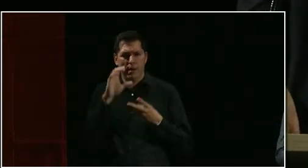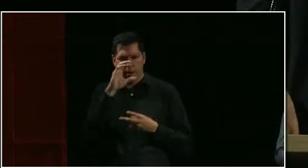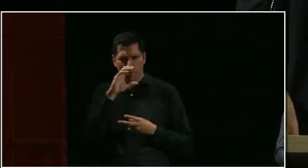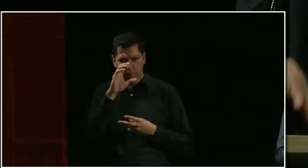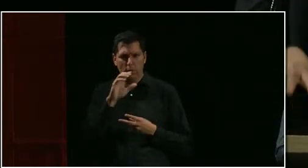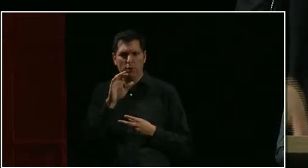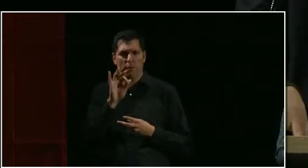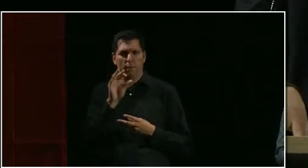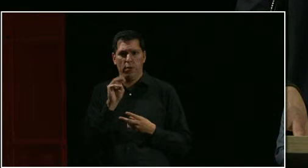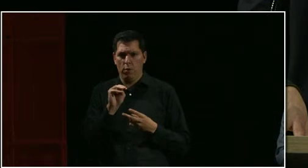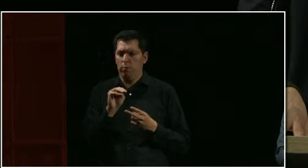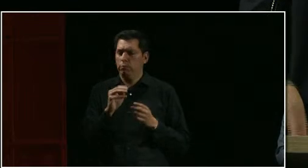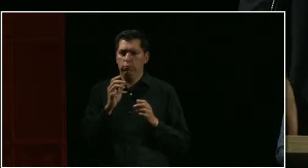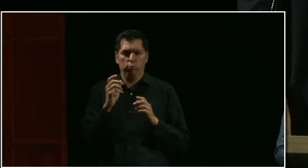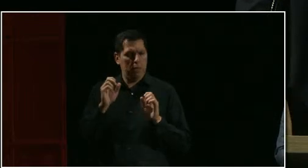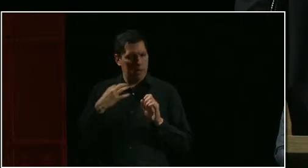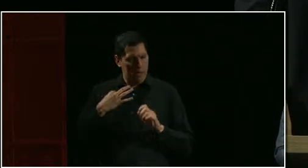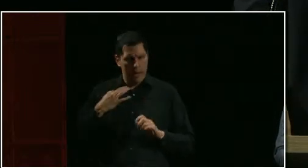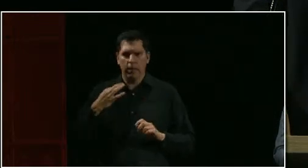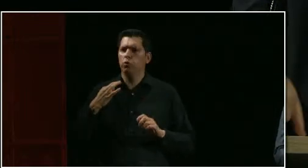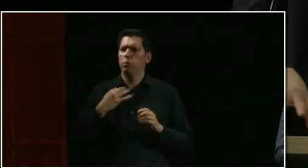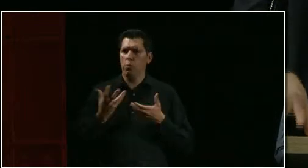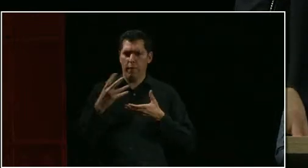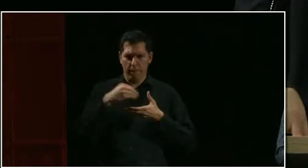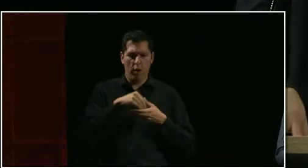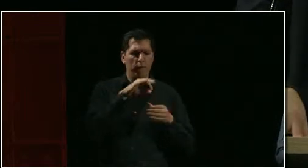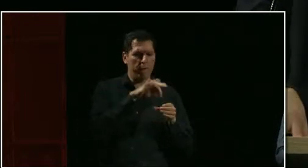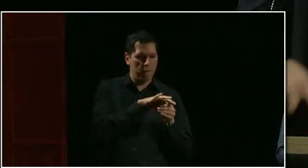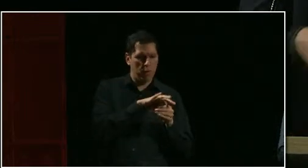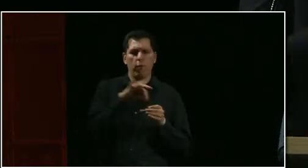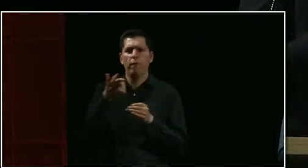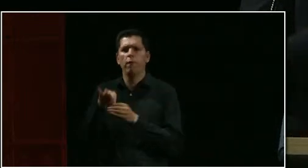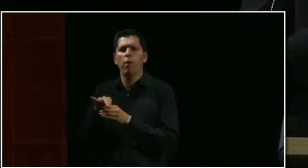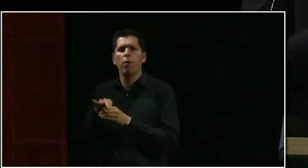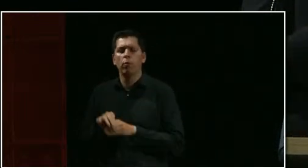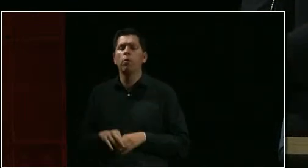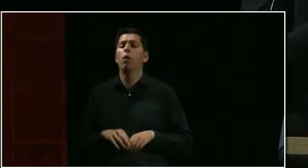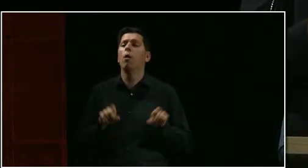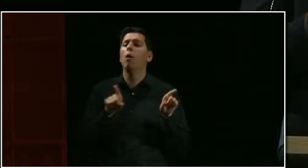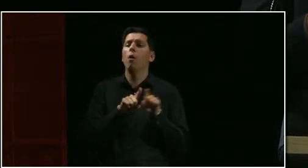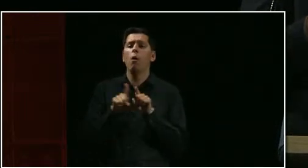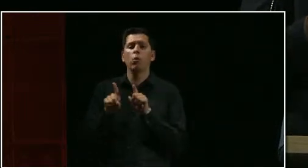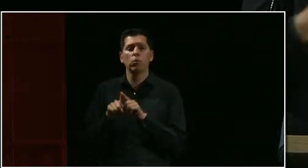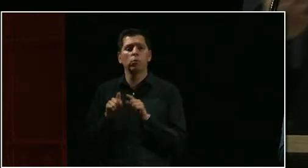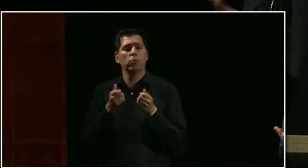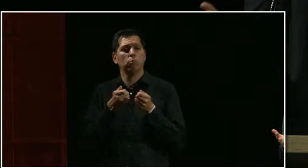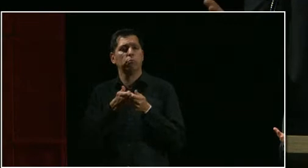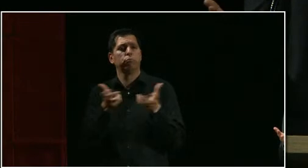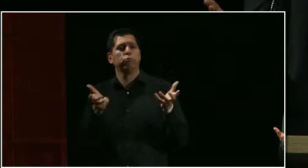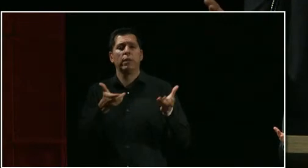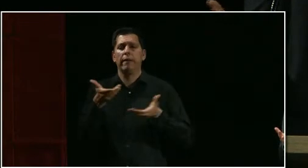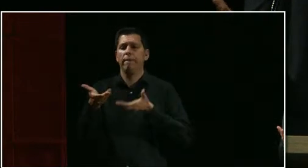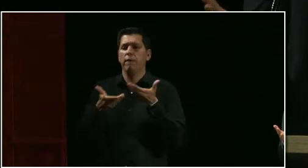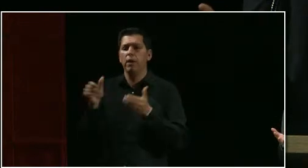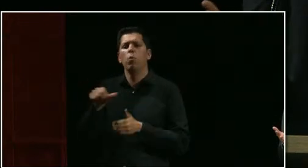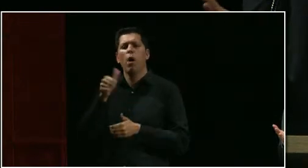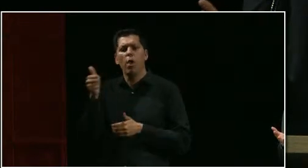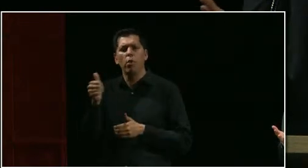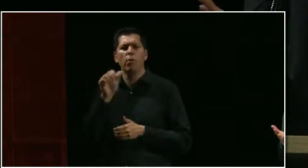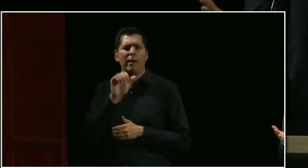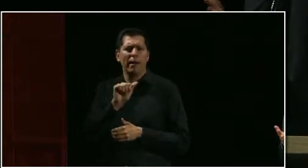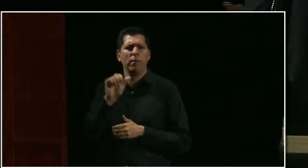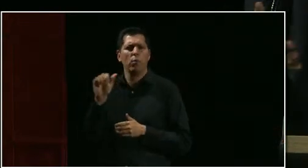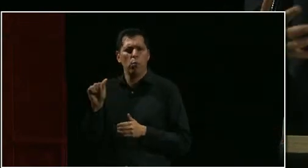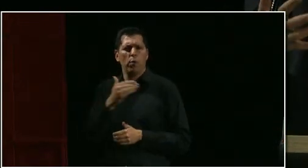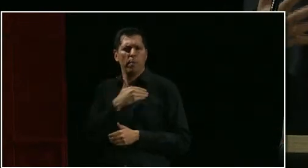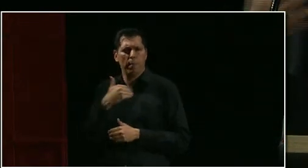are automatically eligible to vote in this category. Additionally, we also sent out an invitation to all other Academy members and other